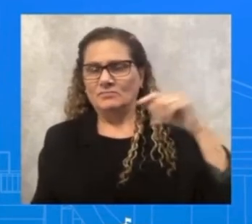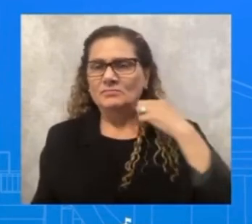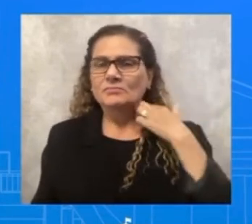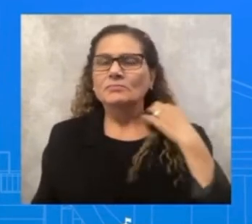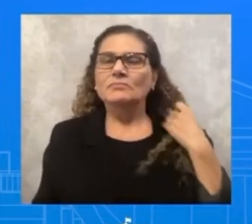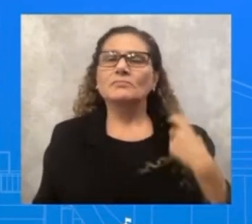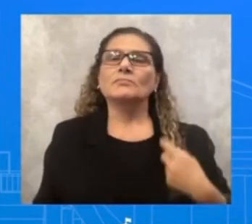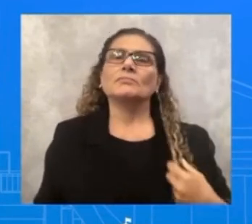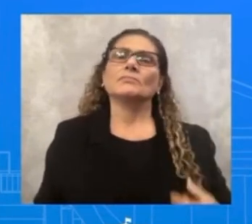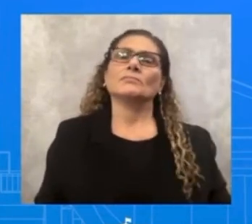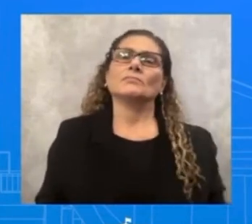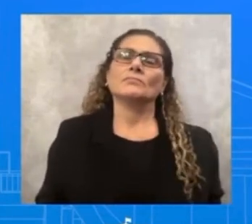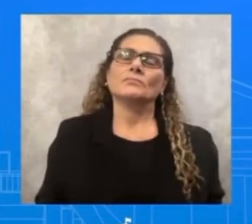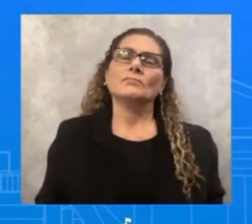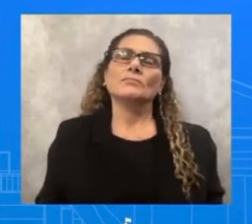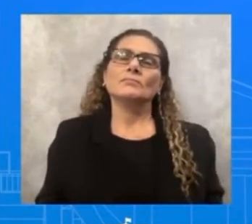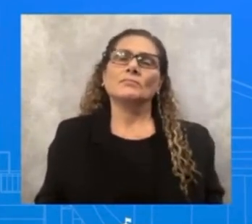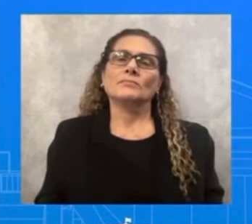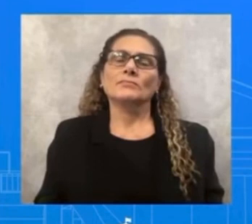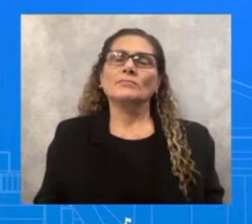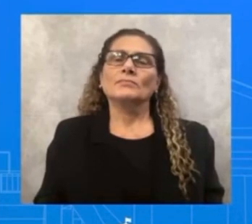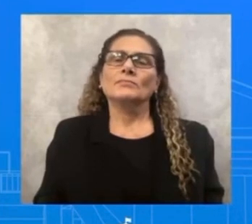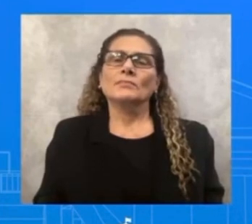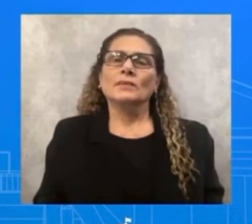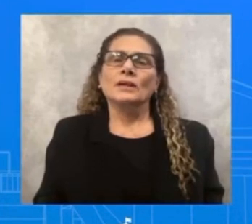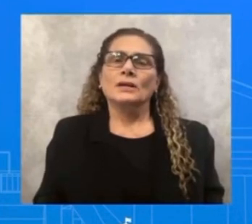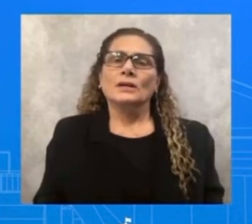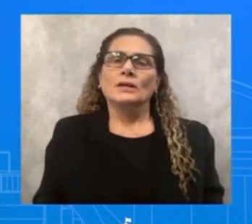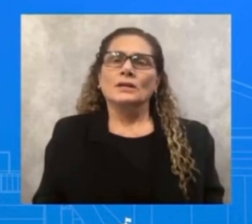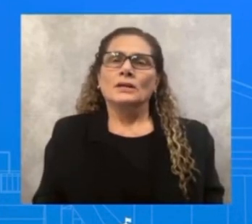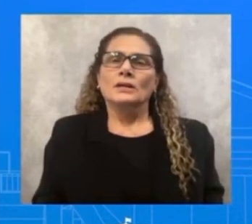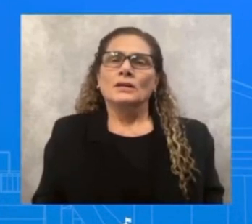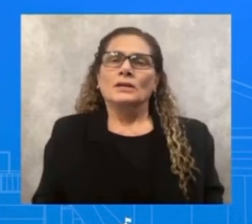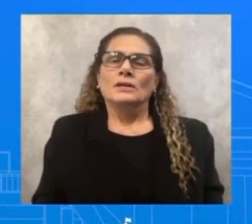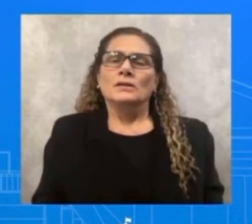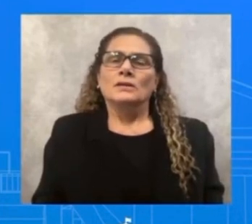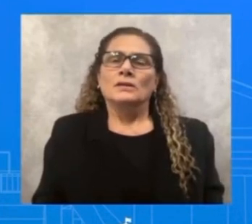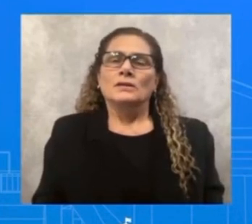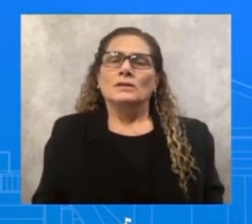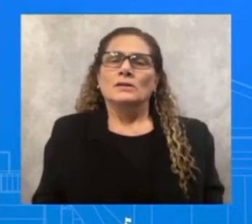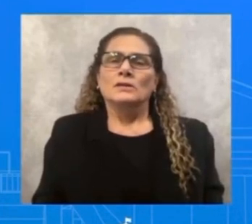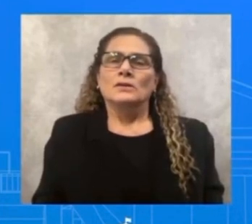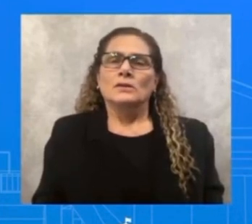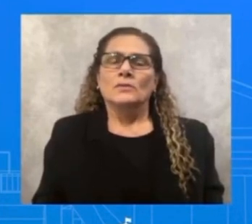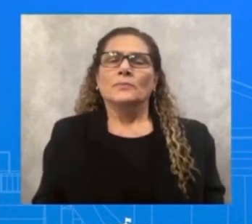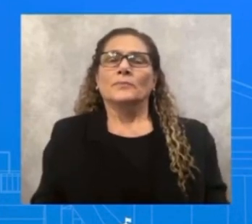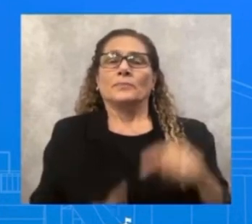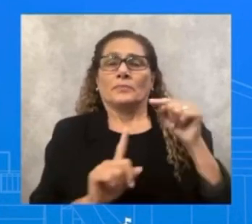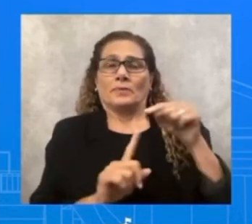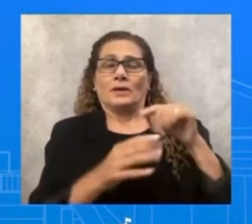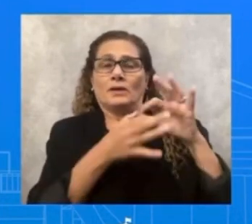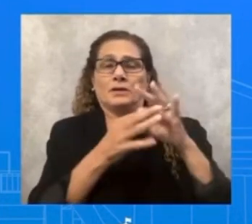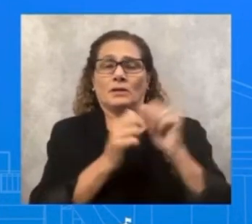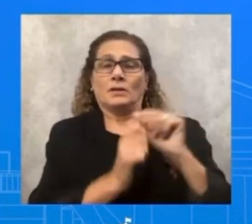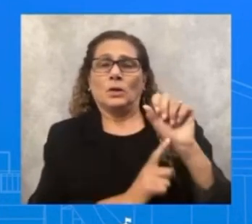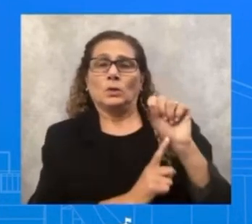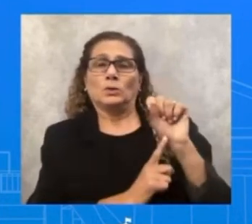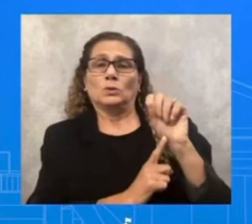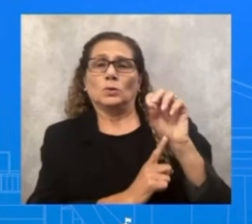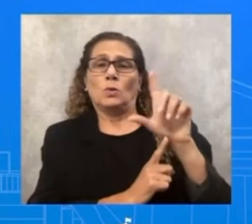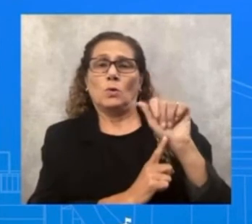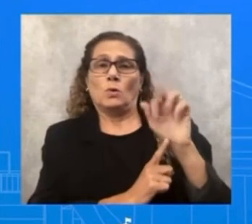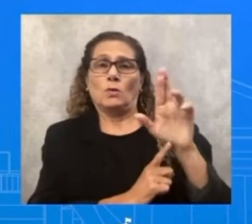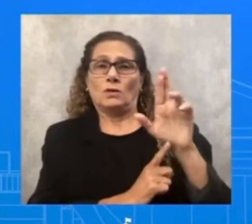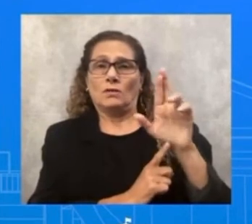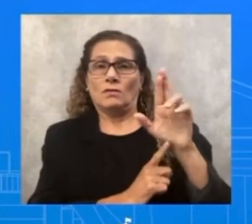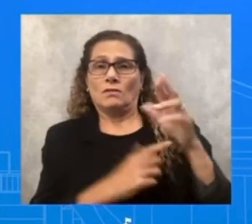major BHE solar plant opening up in Jackson County,